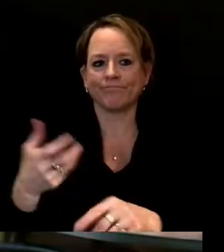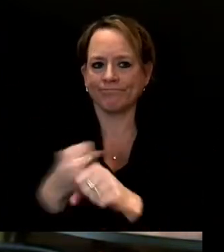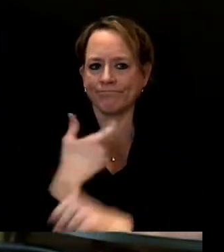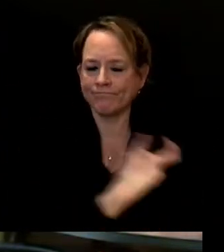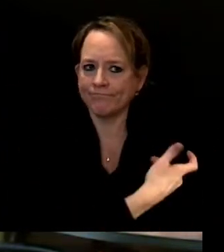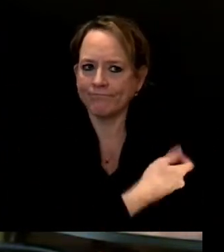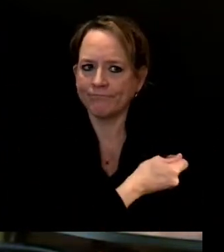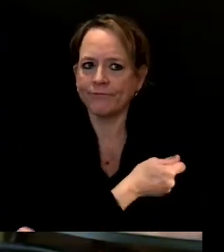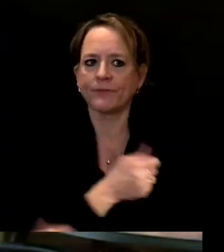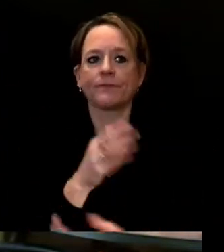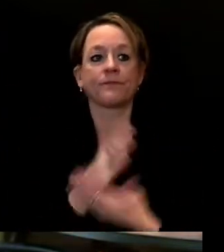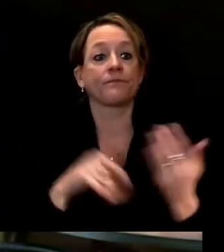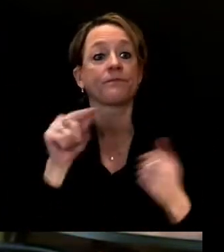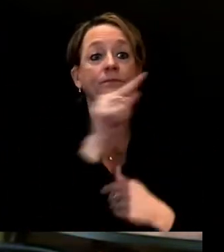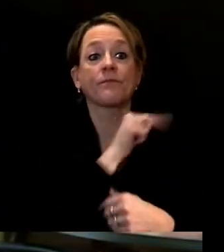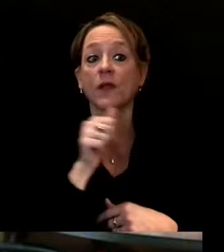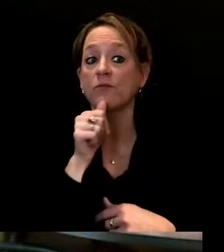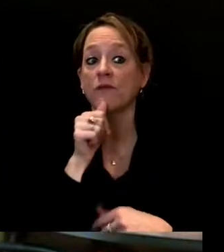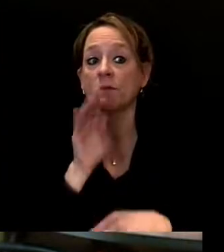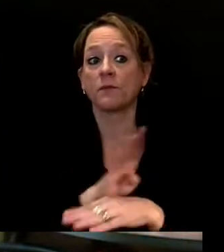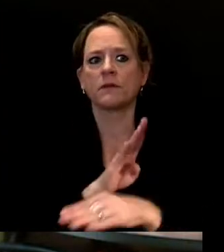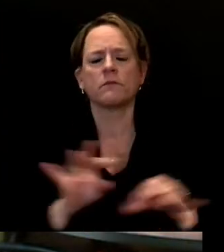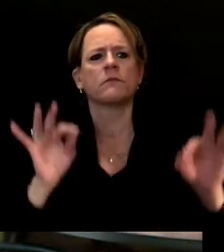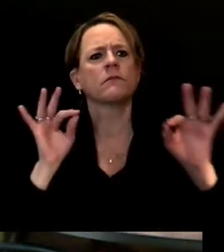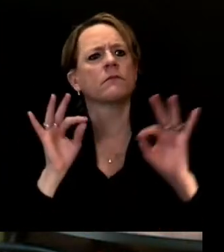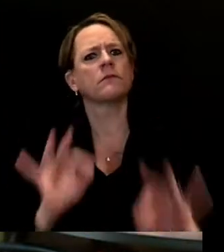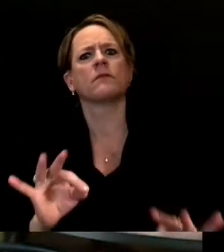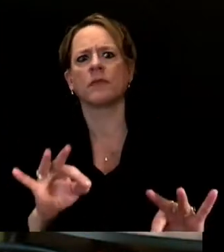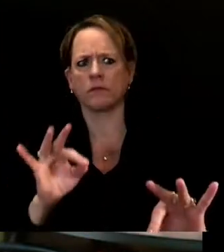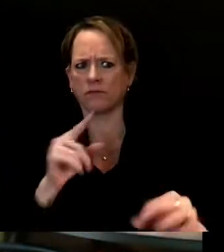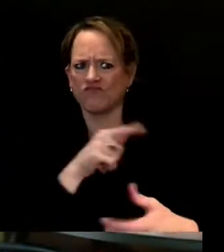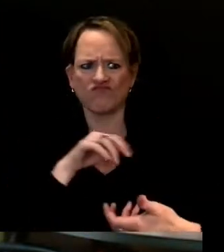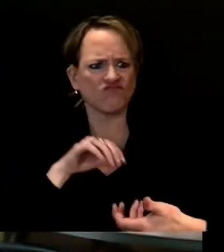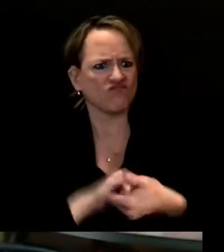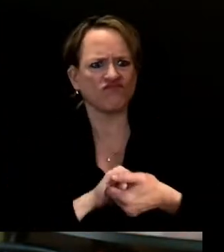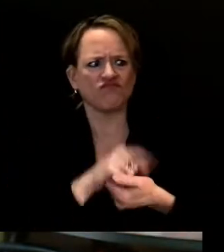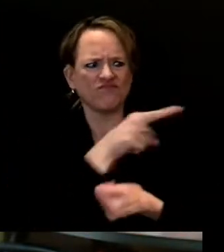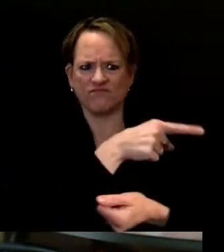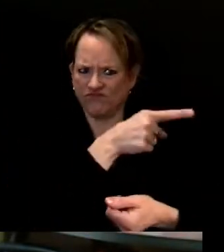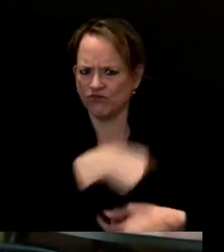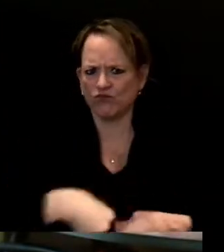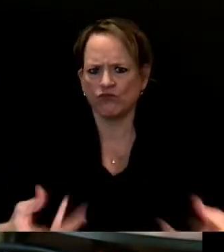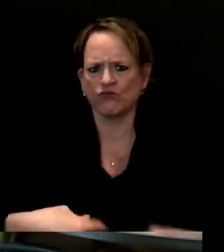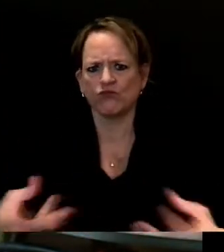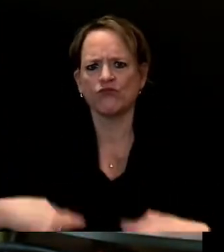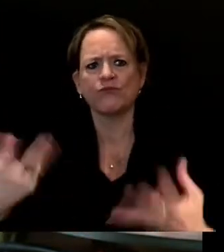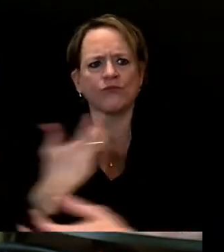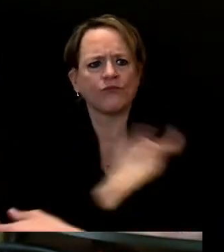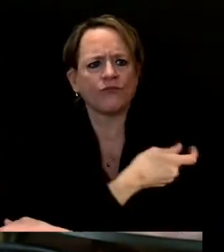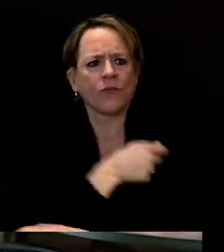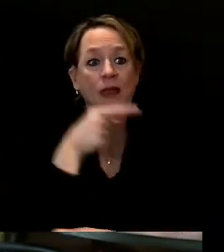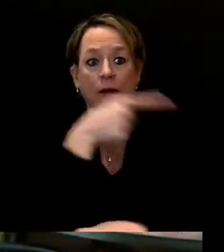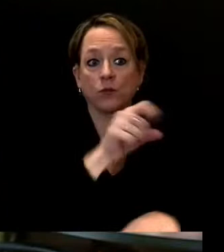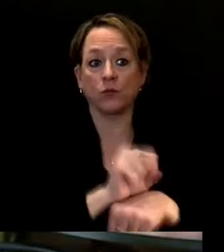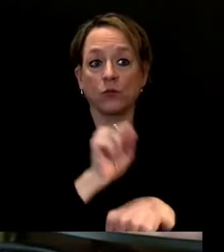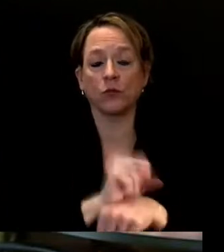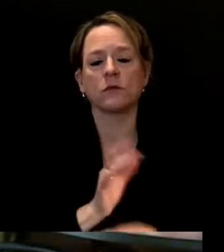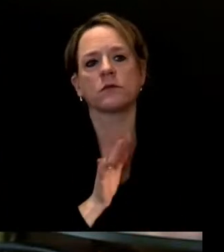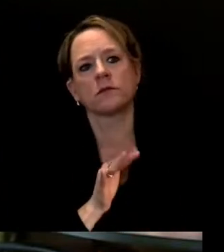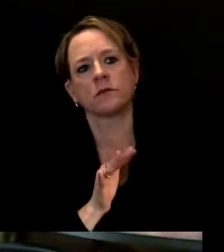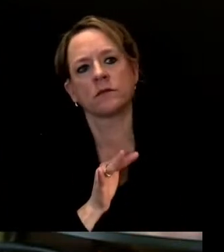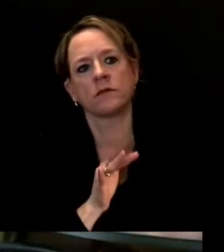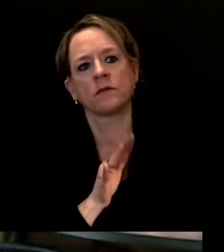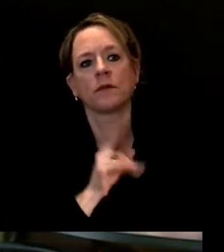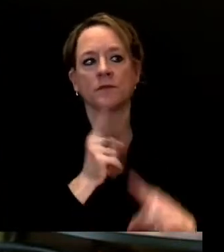offering on-site vaccination clinics, who are offering on-site testing, who are making it possible for their employees to take the time